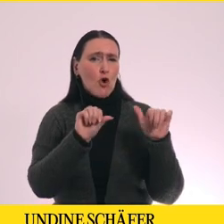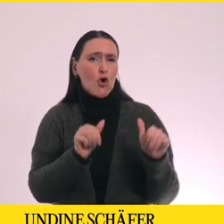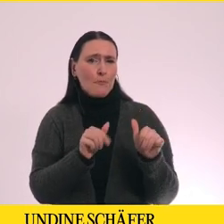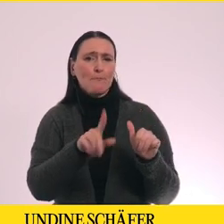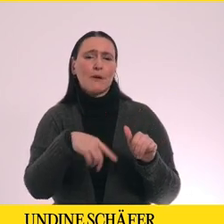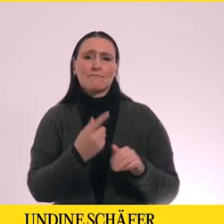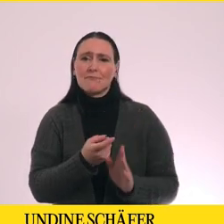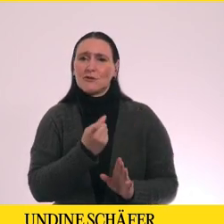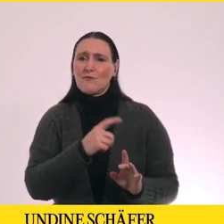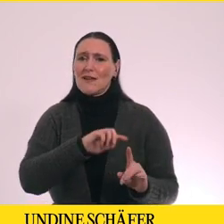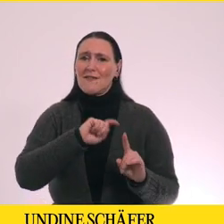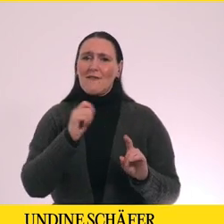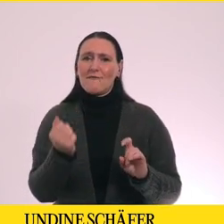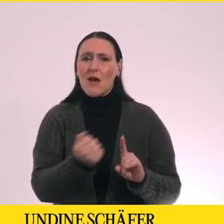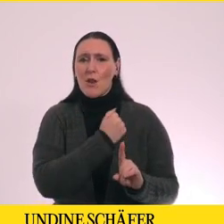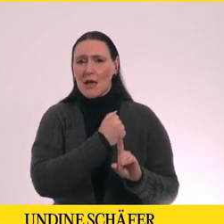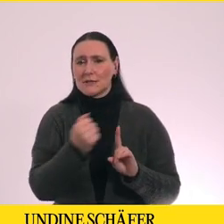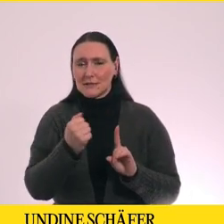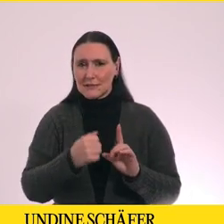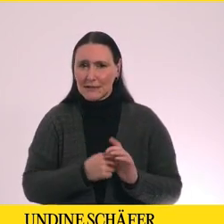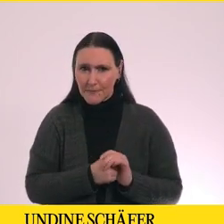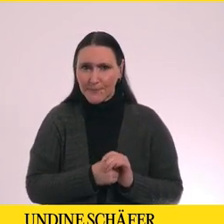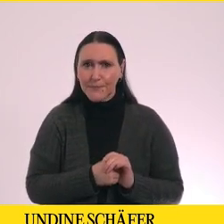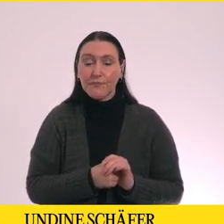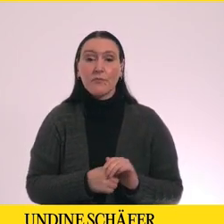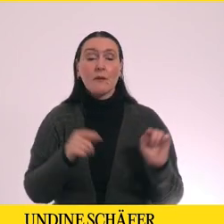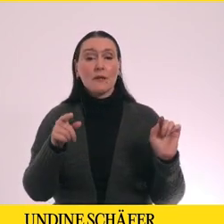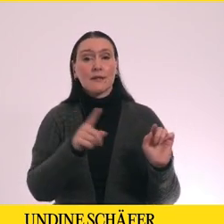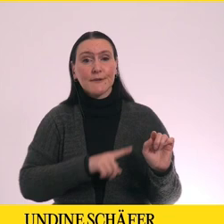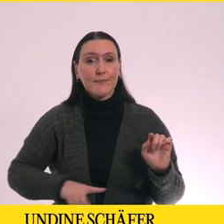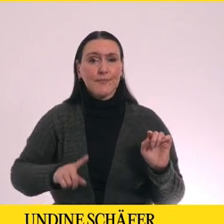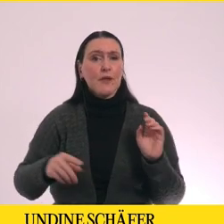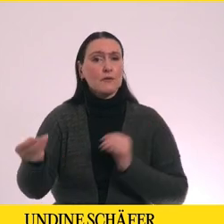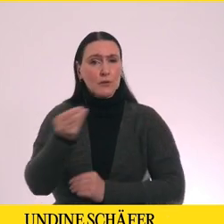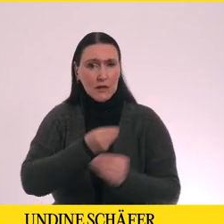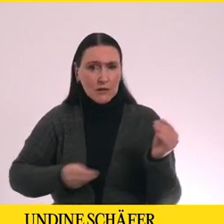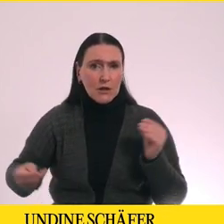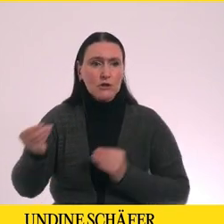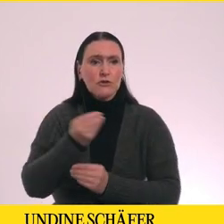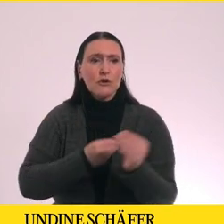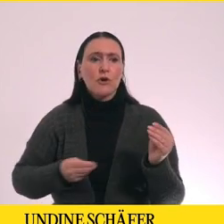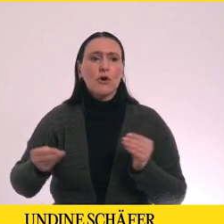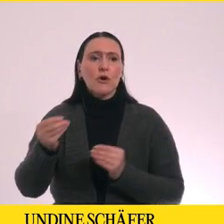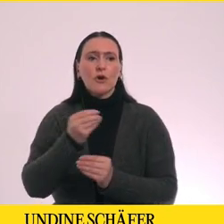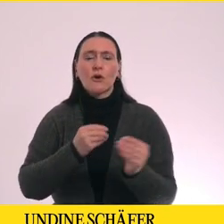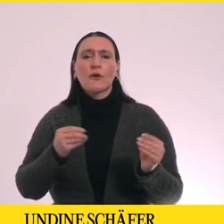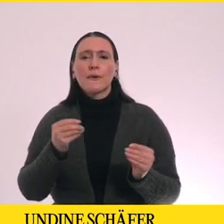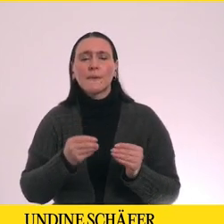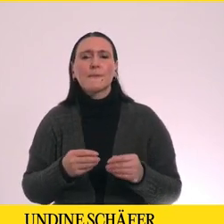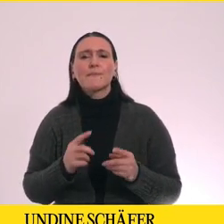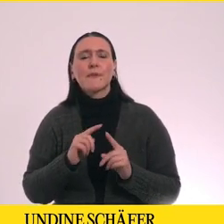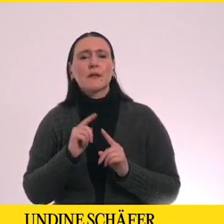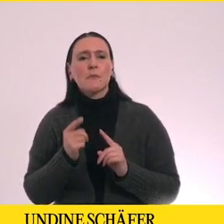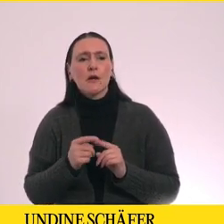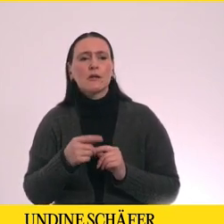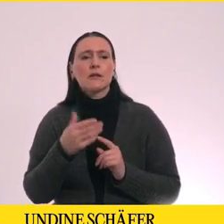really like to encourage you to talk to each other as well. We've just had a message that